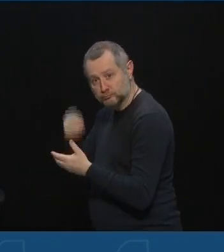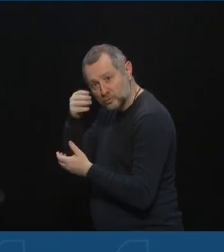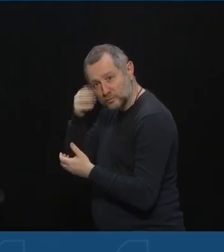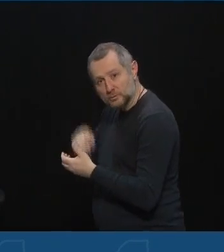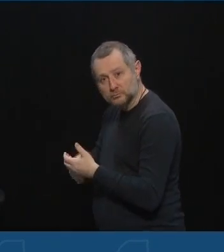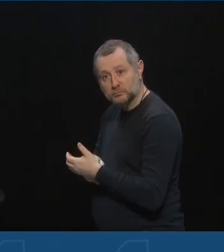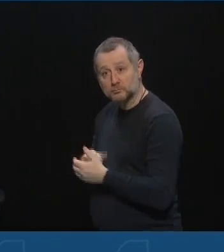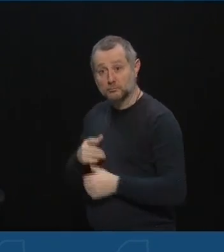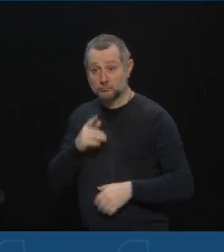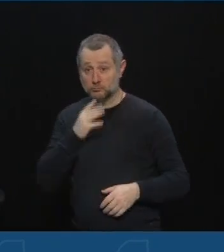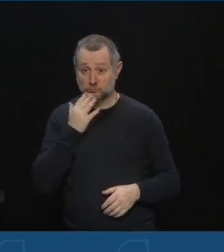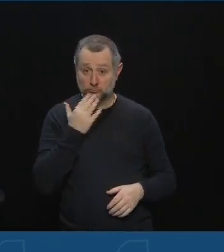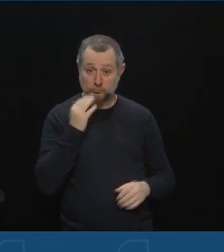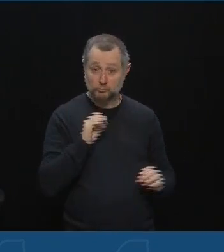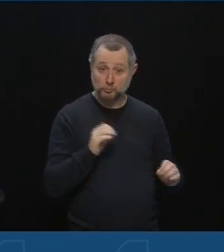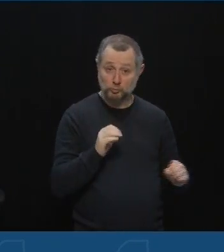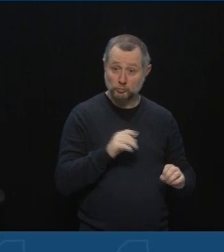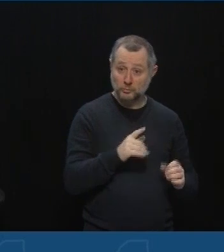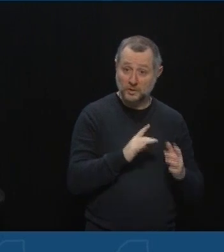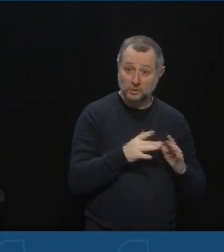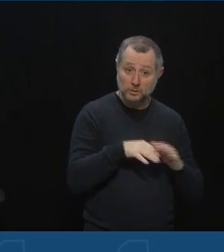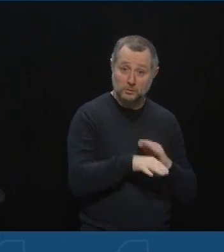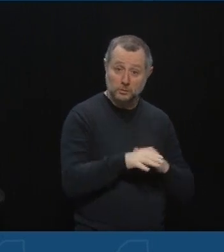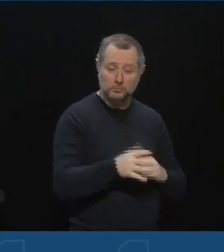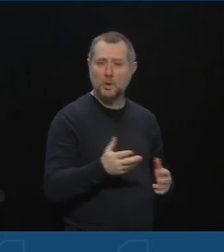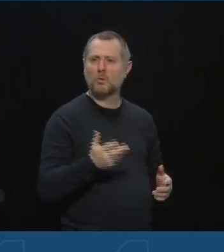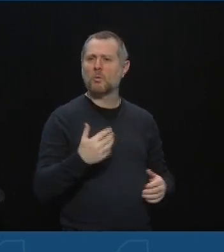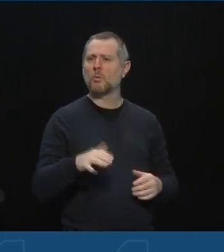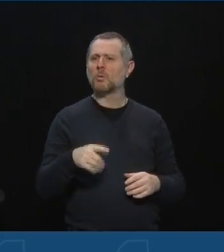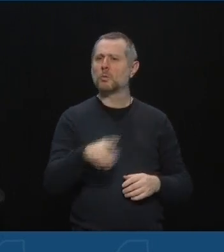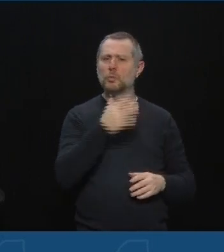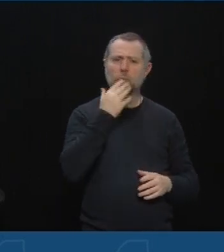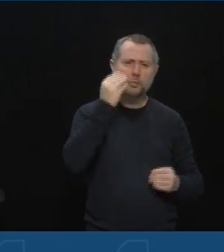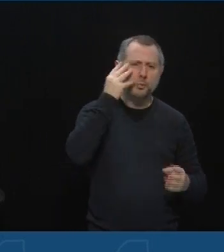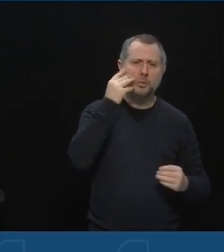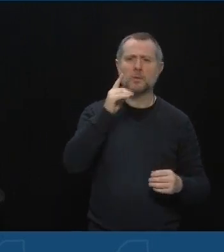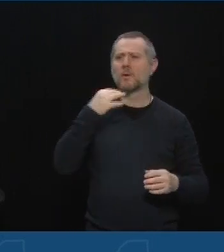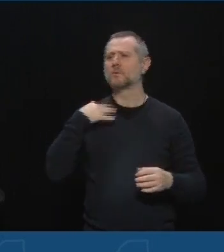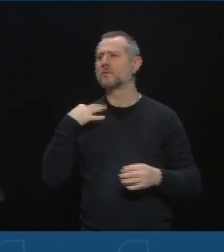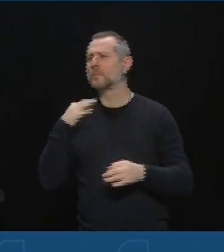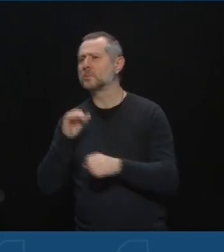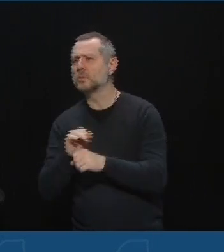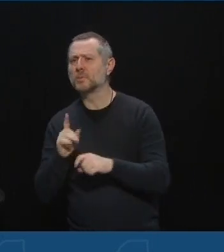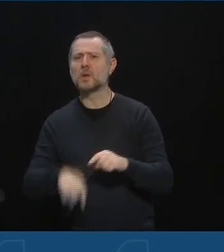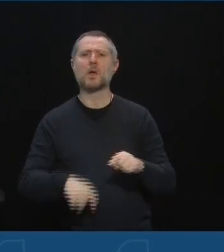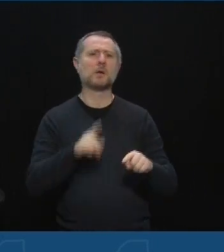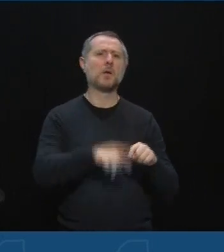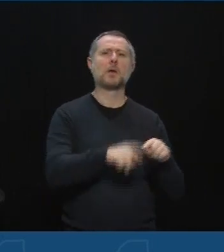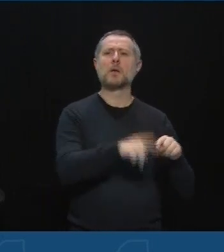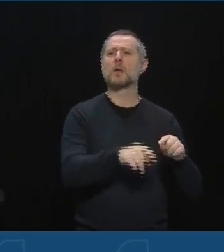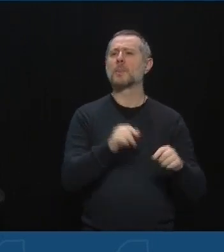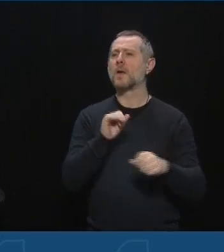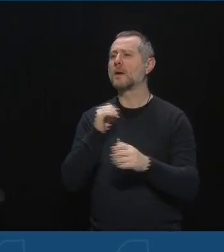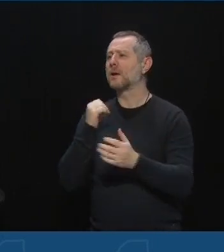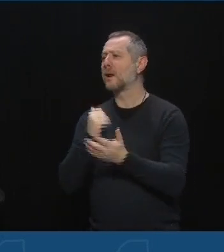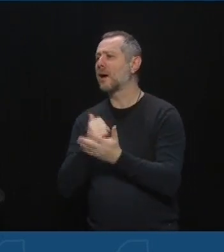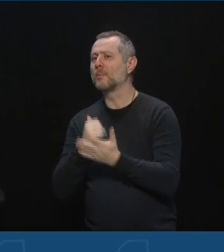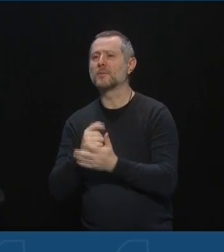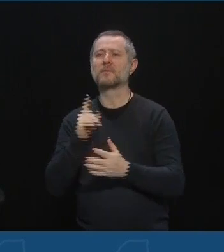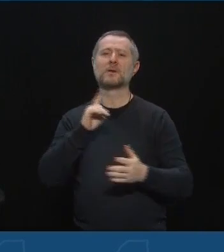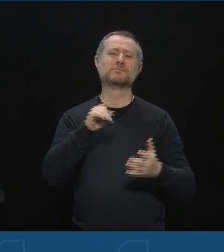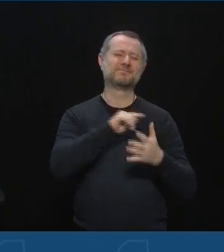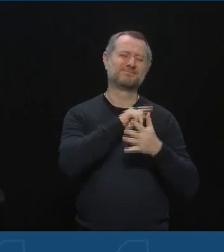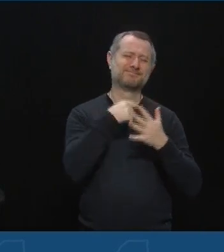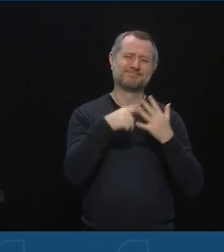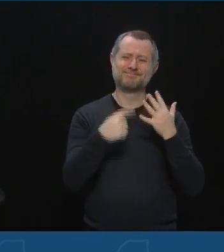for tuition assistance online. A small business can't sell to the market, e-commerce markets, because they don't have that access. And we still have